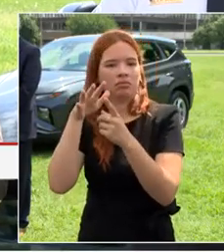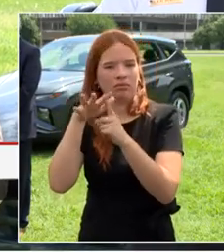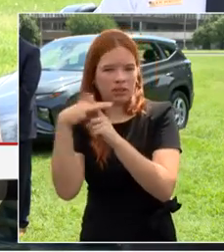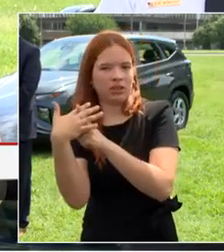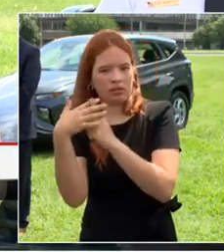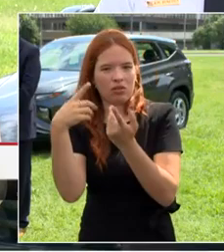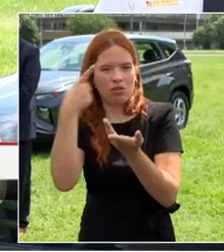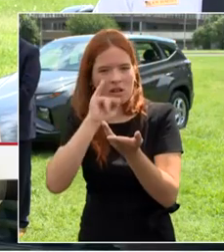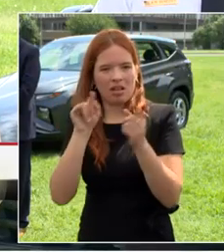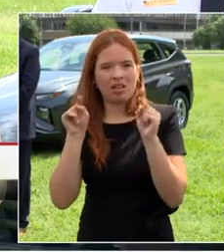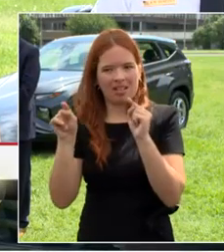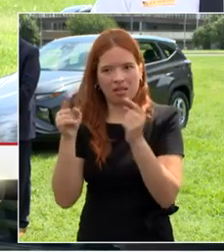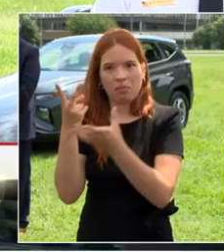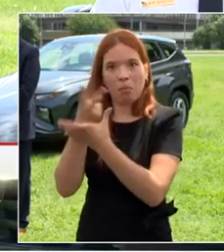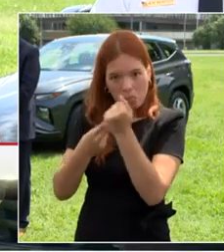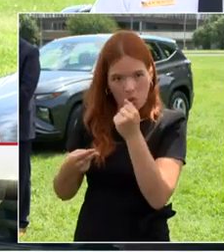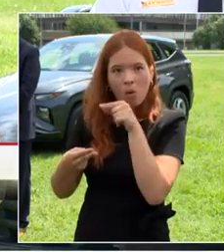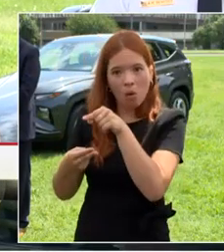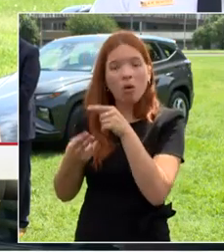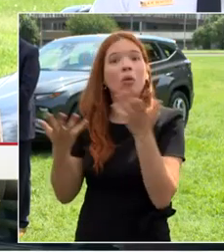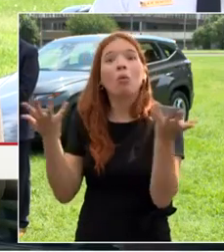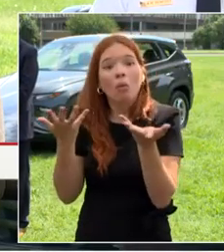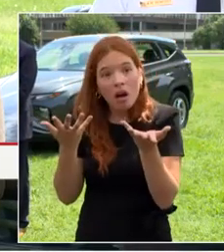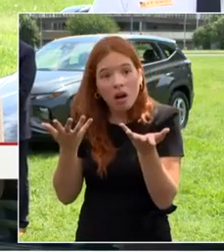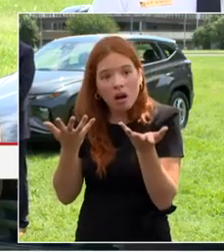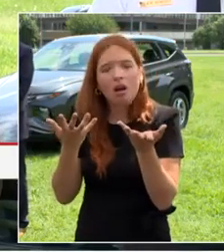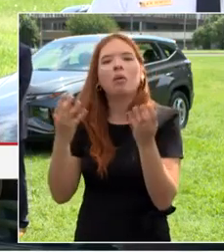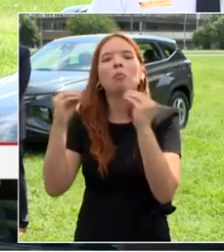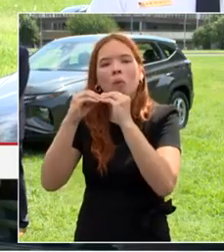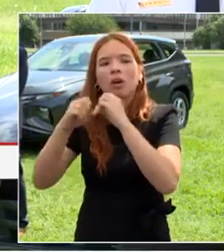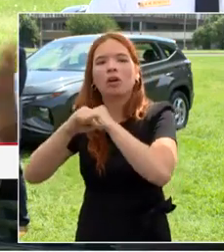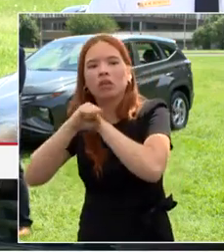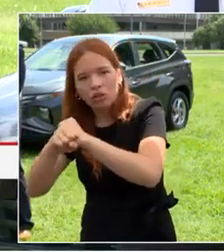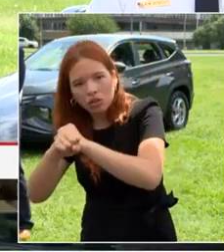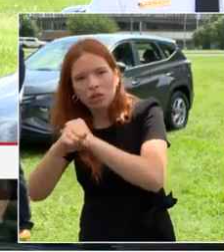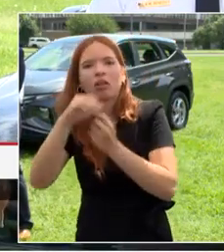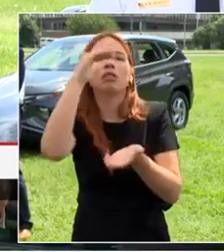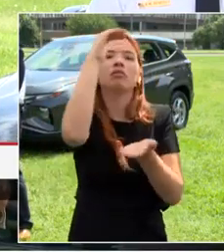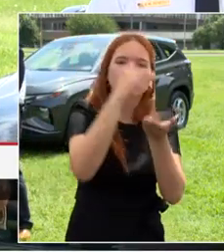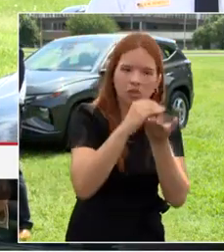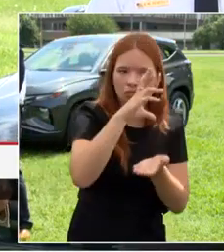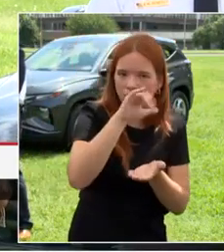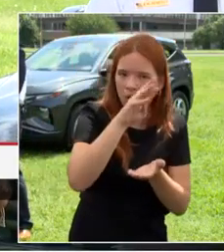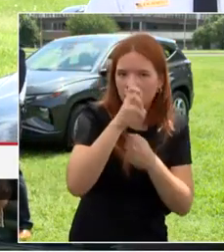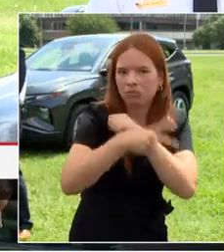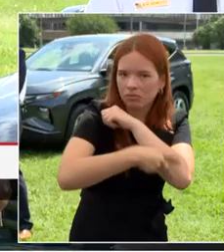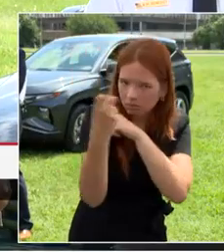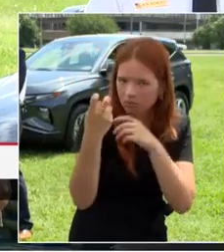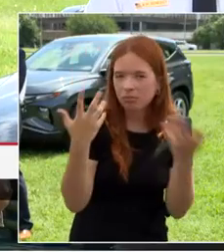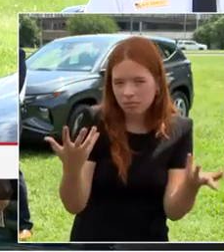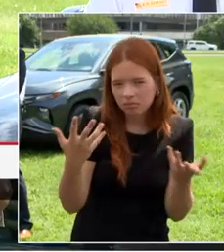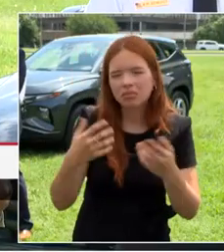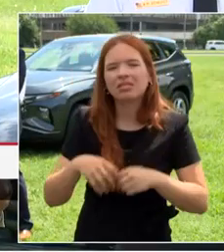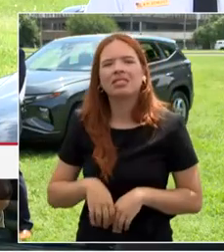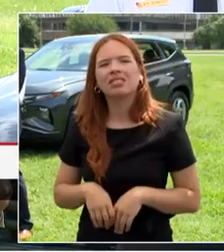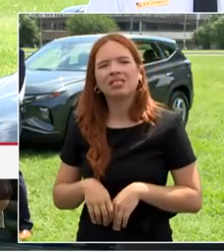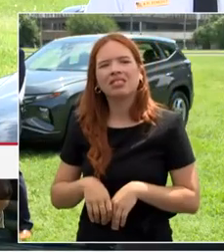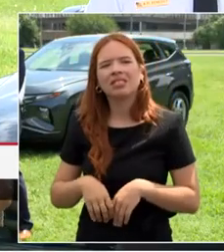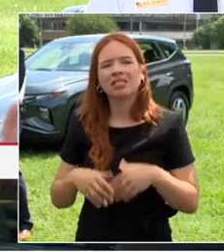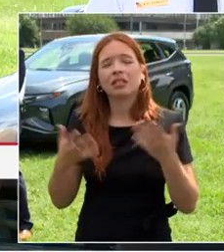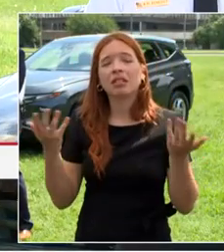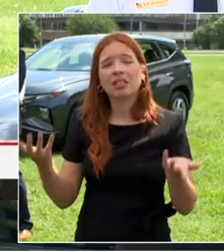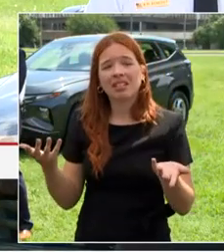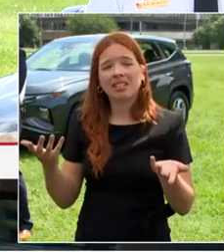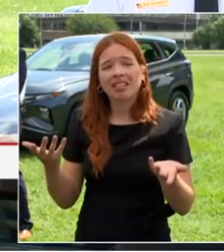fewer keys stolen. That's not to say we don't want to live in a place where you can leave your valuables out and expect that nobody will steal